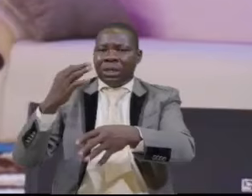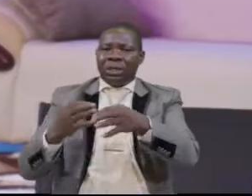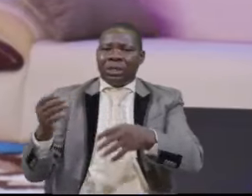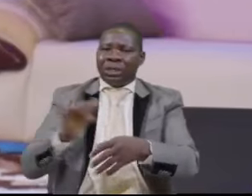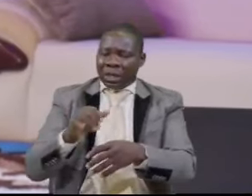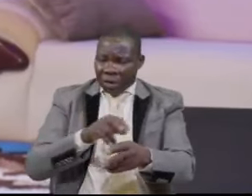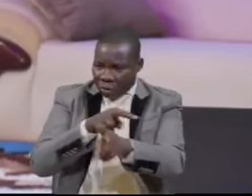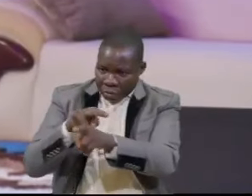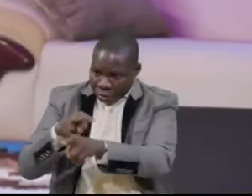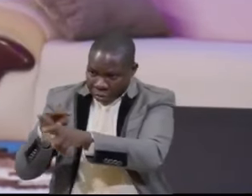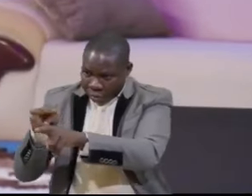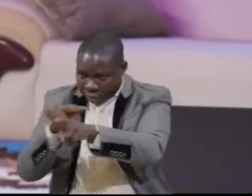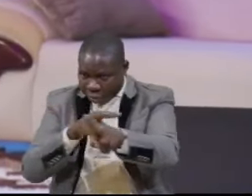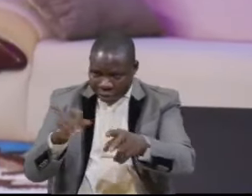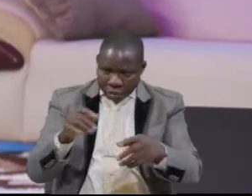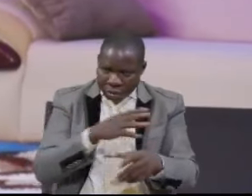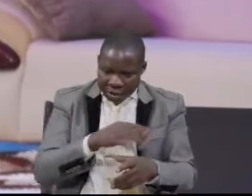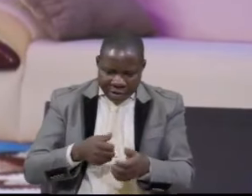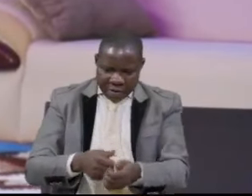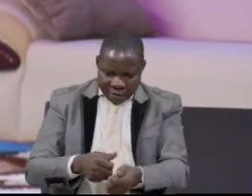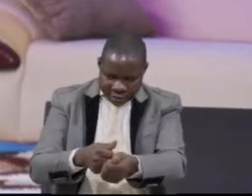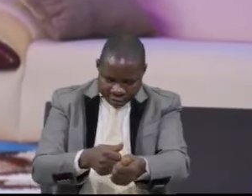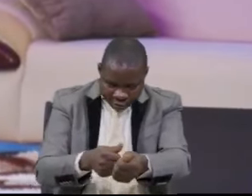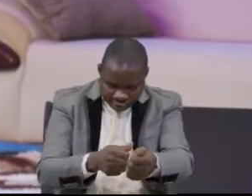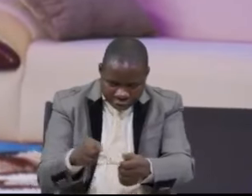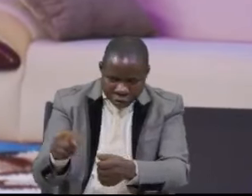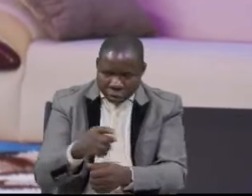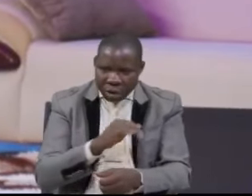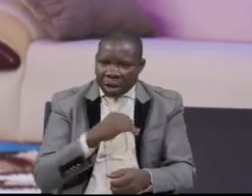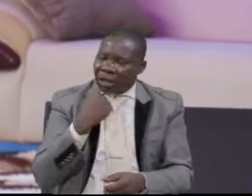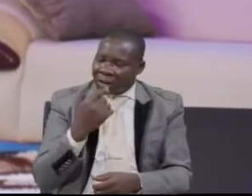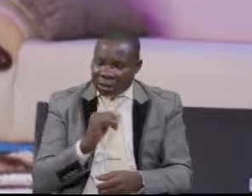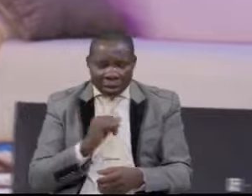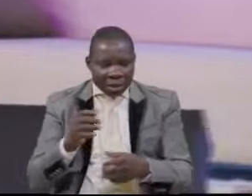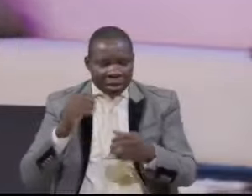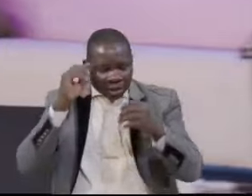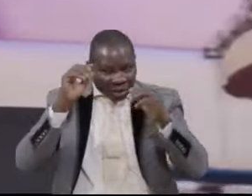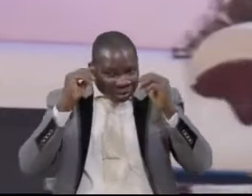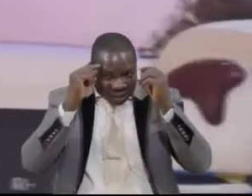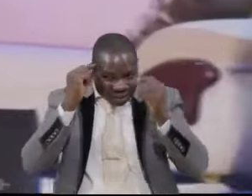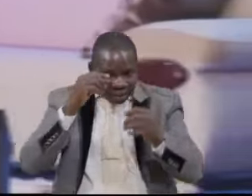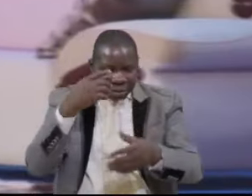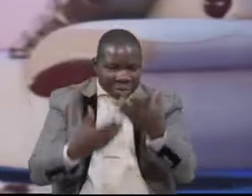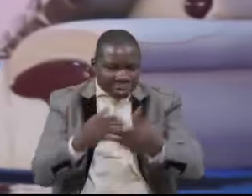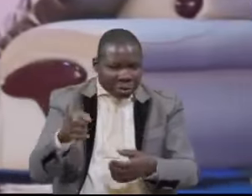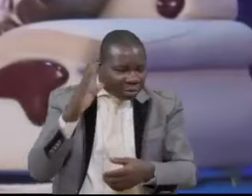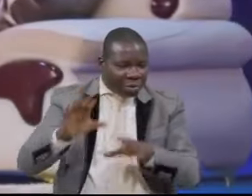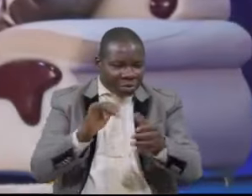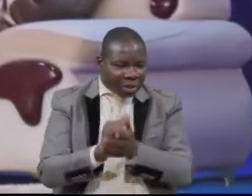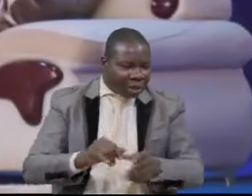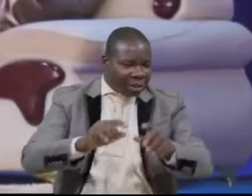you, and they are saying, I wonder whether I will do that again. I wonder whether I will go that direction again. The